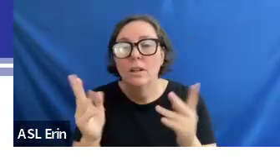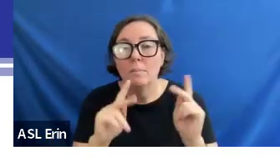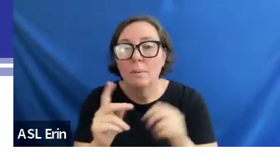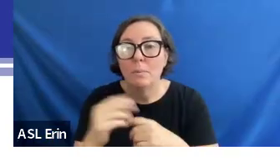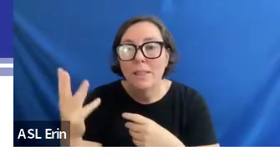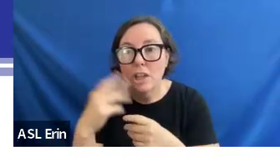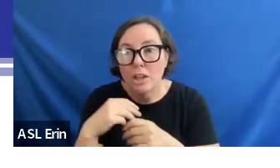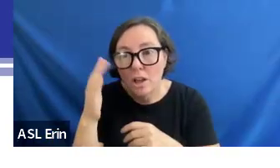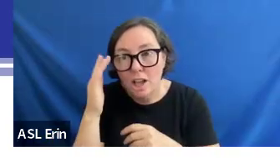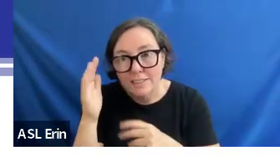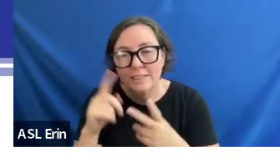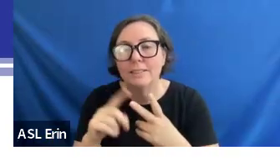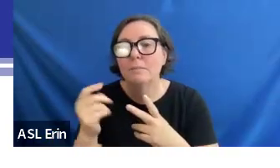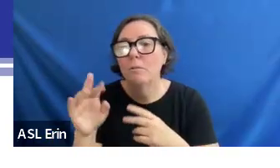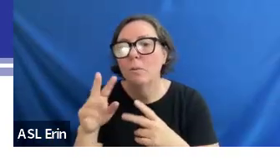autism, dyslexia,